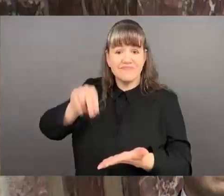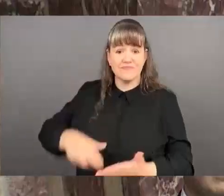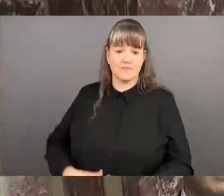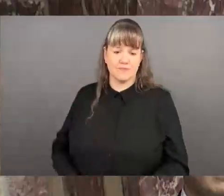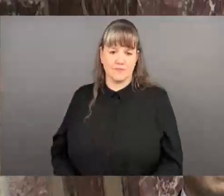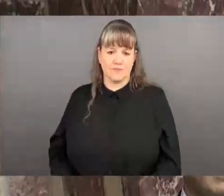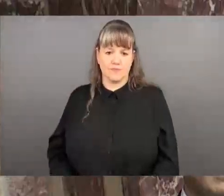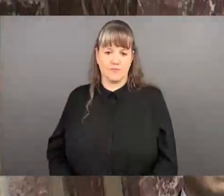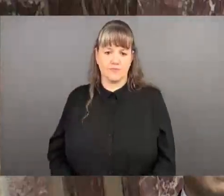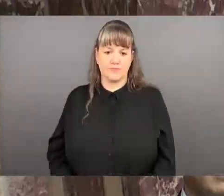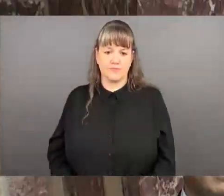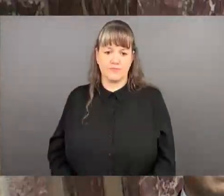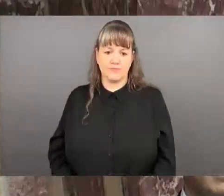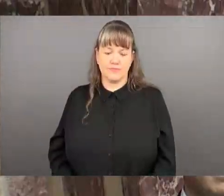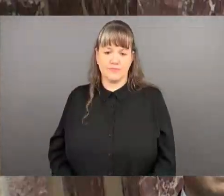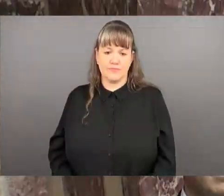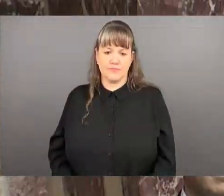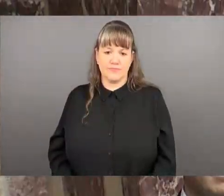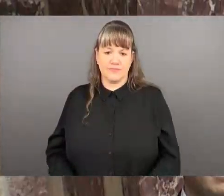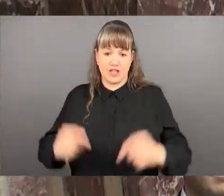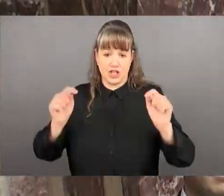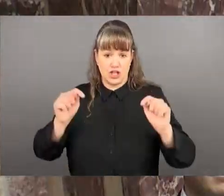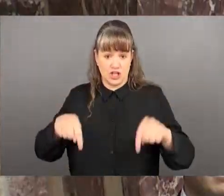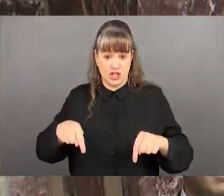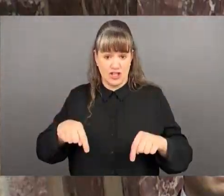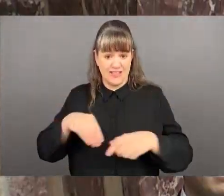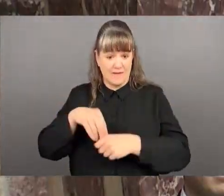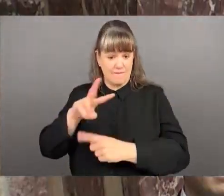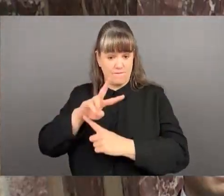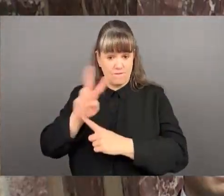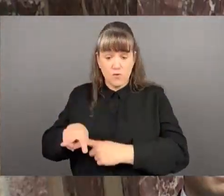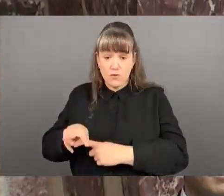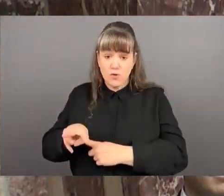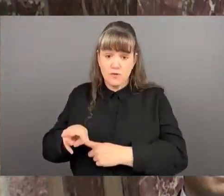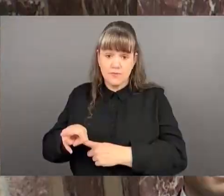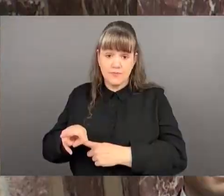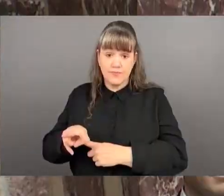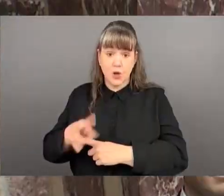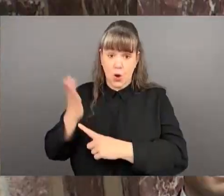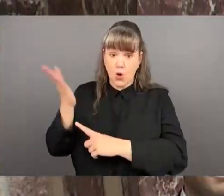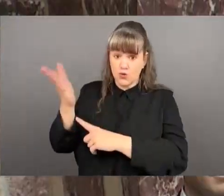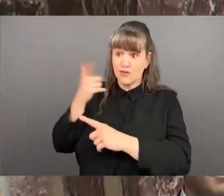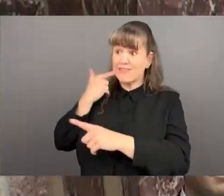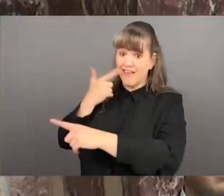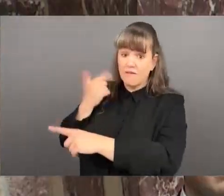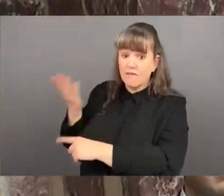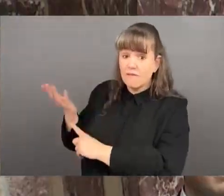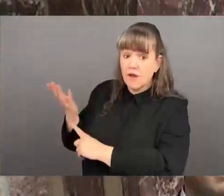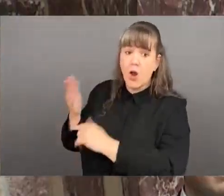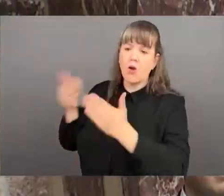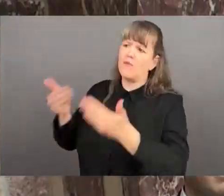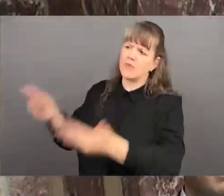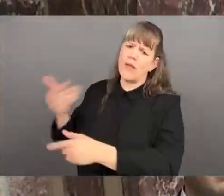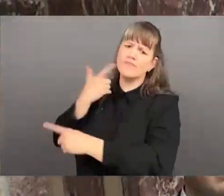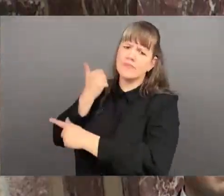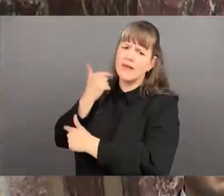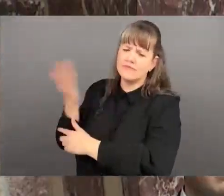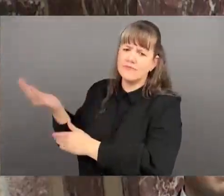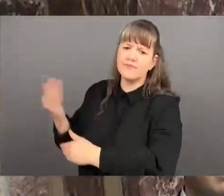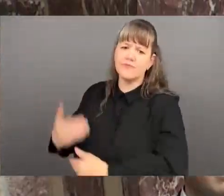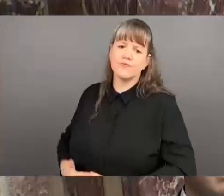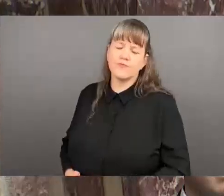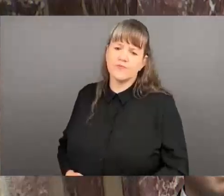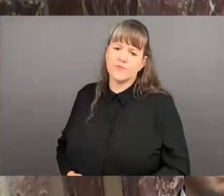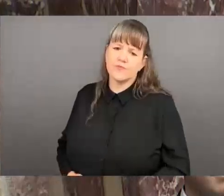Here in Victoria, oh, you can laugh. Go ahead, laugh. Let's hear you laugh about